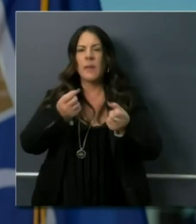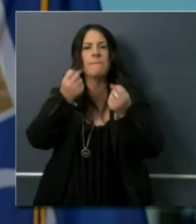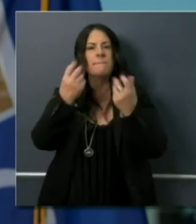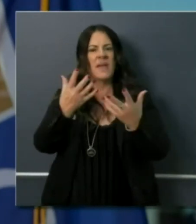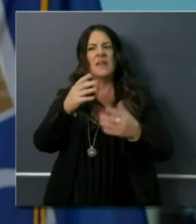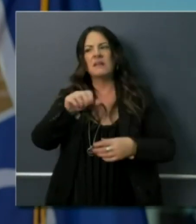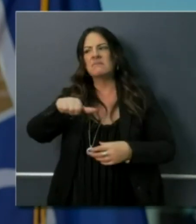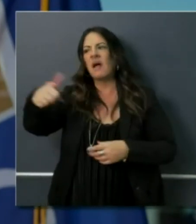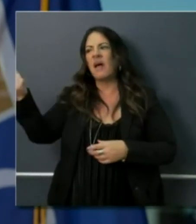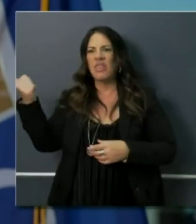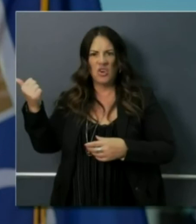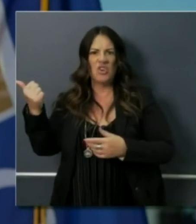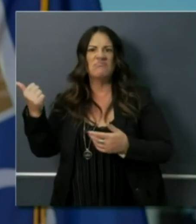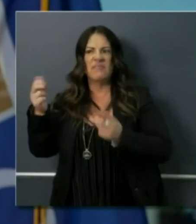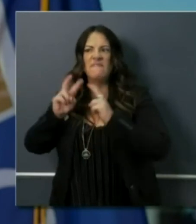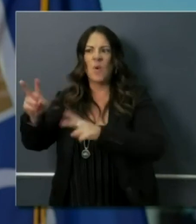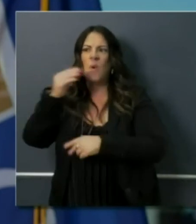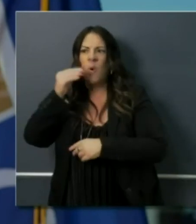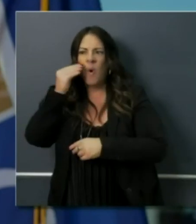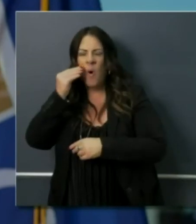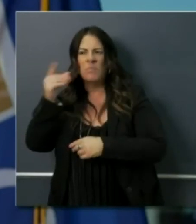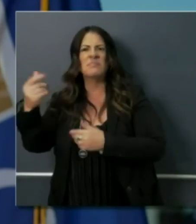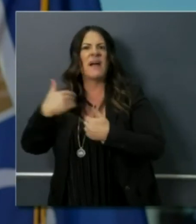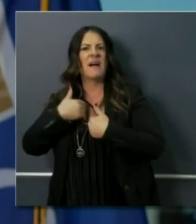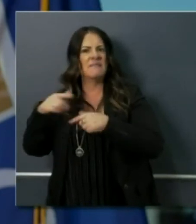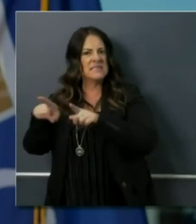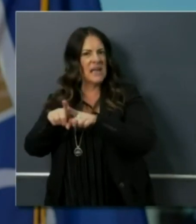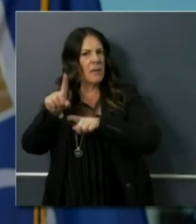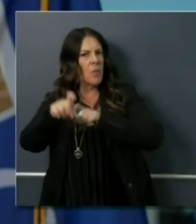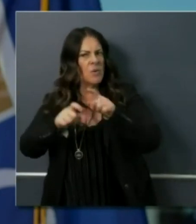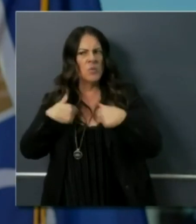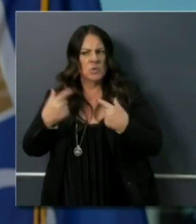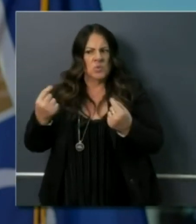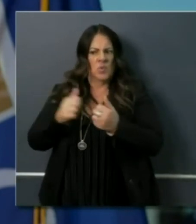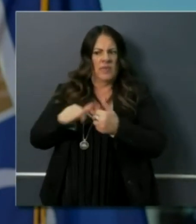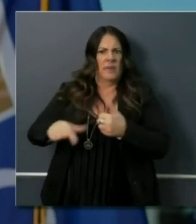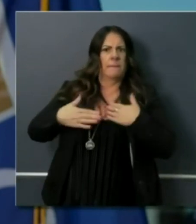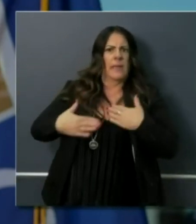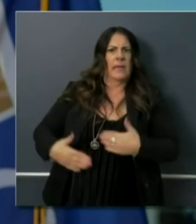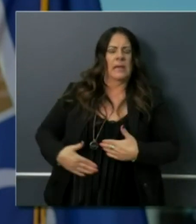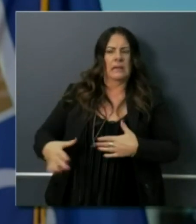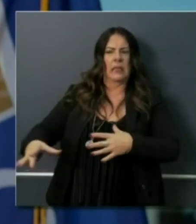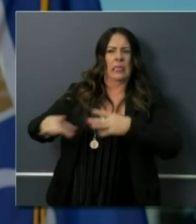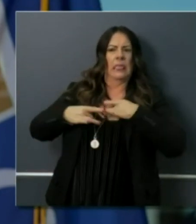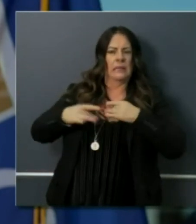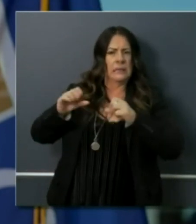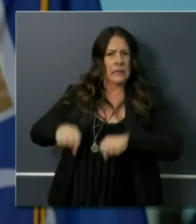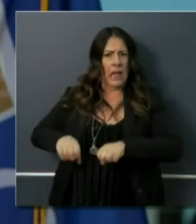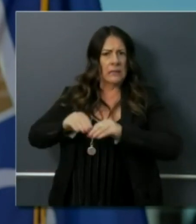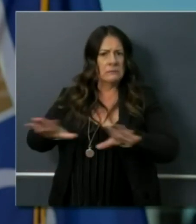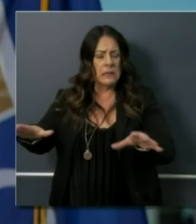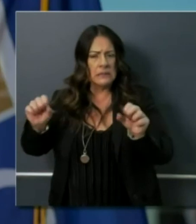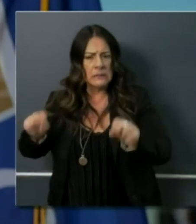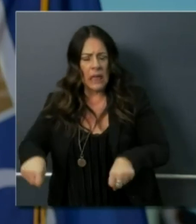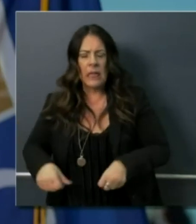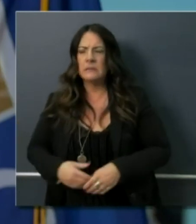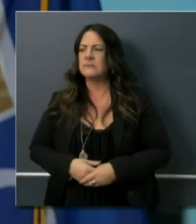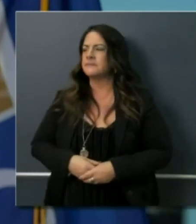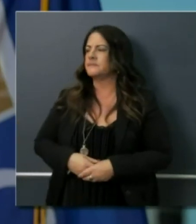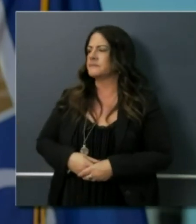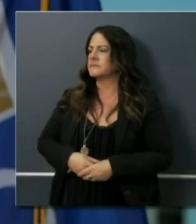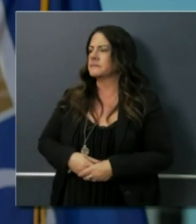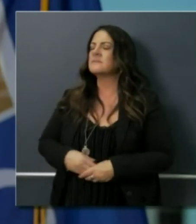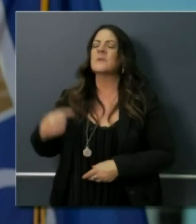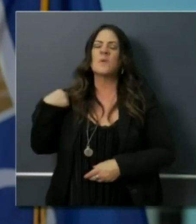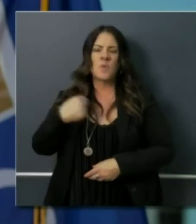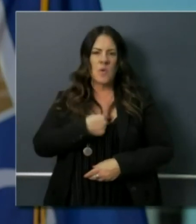with our laboratories, with our coroners, to determine whether the cadavers carry the virus or